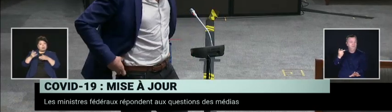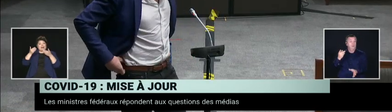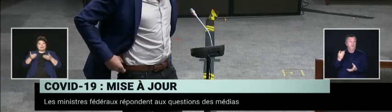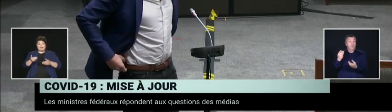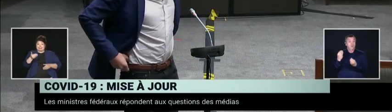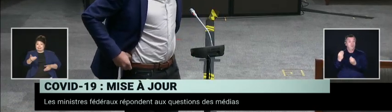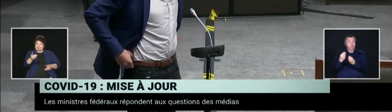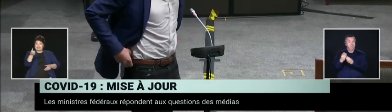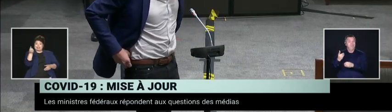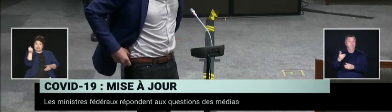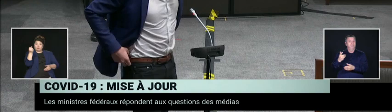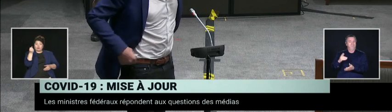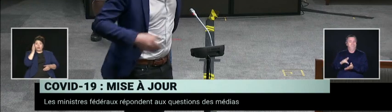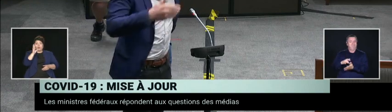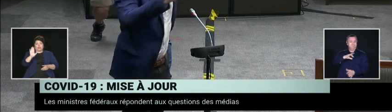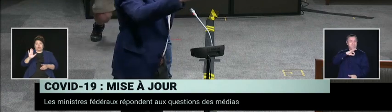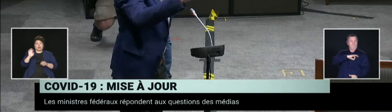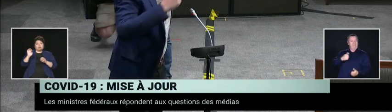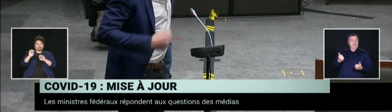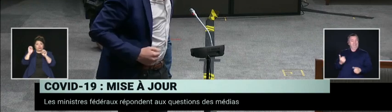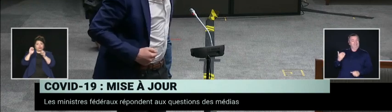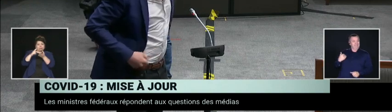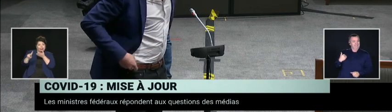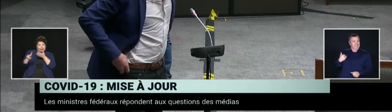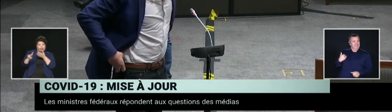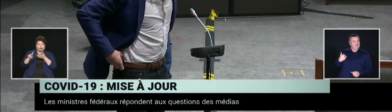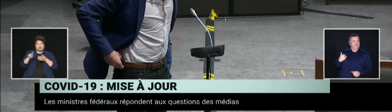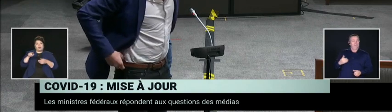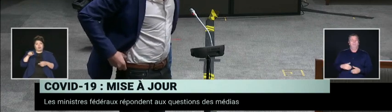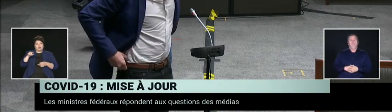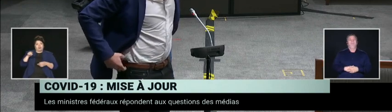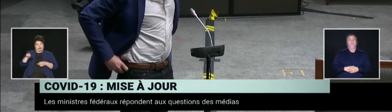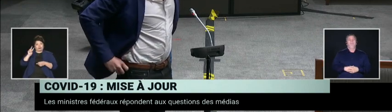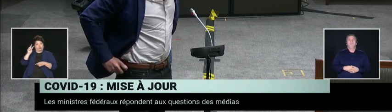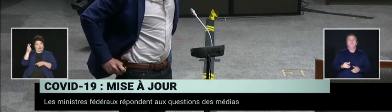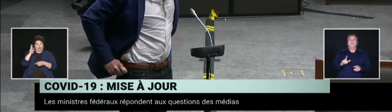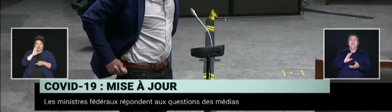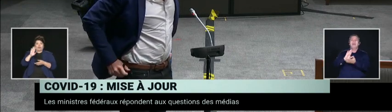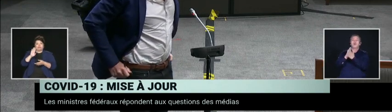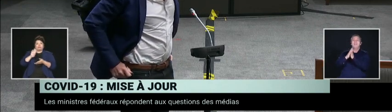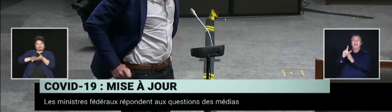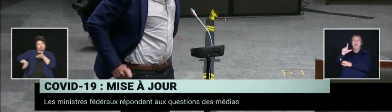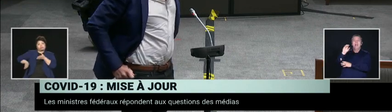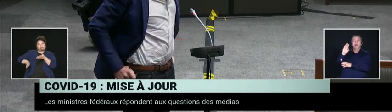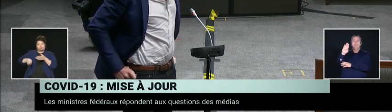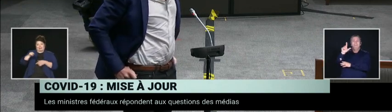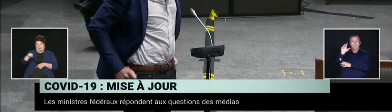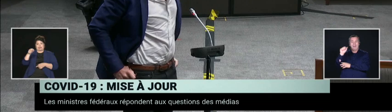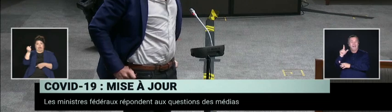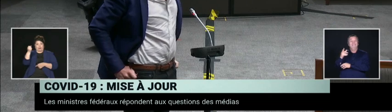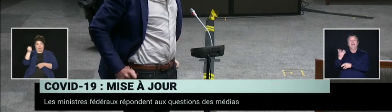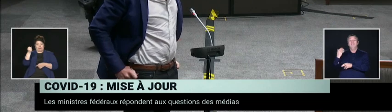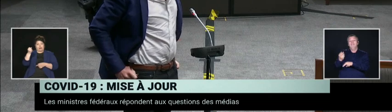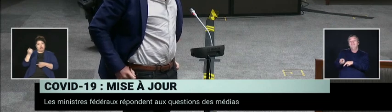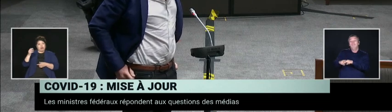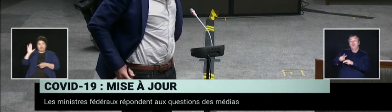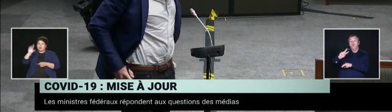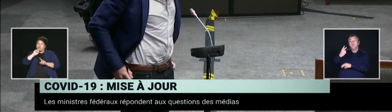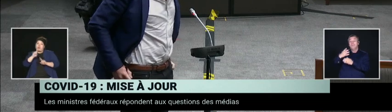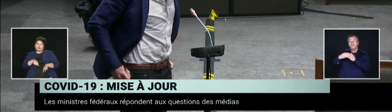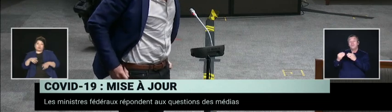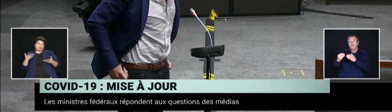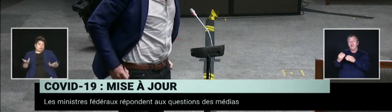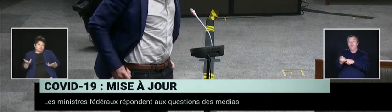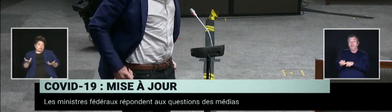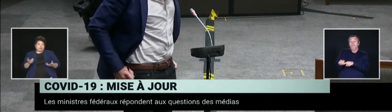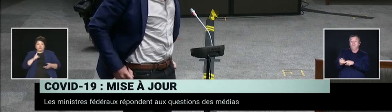being given to the frontline workers. What's your reaction to that, considering that it's very clear that the virus is still present and that many of these workers, many of whom